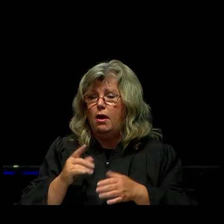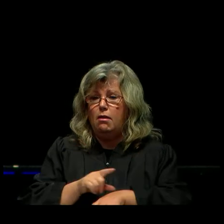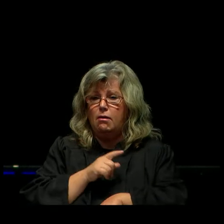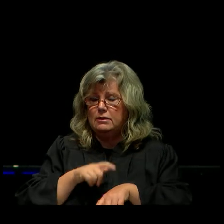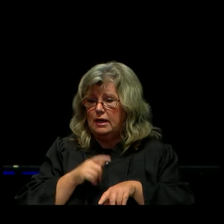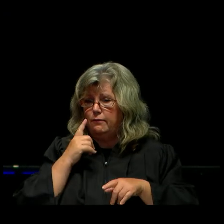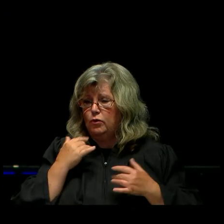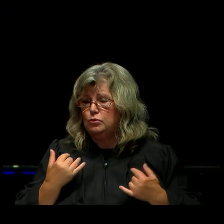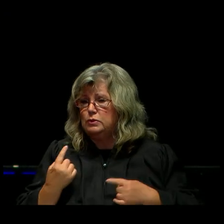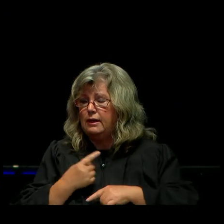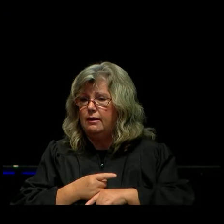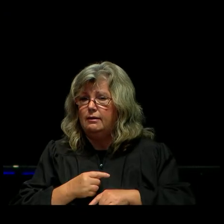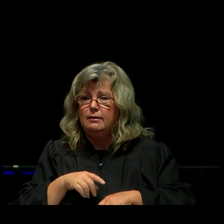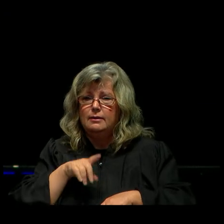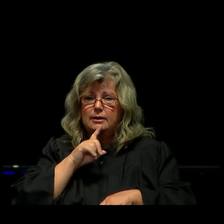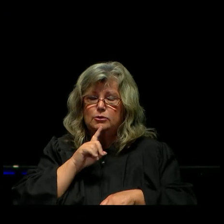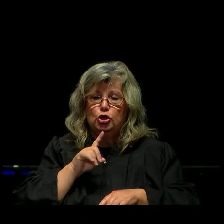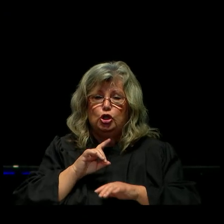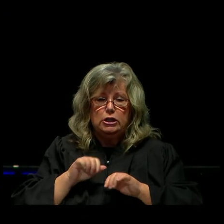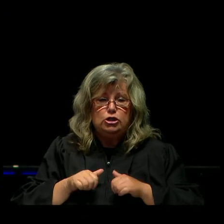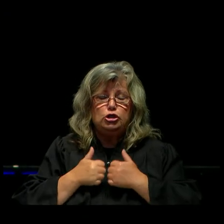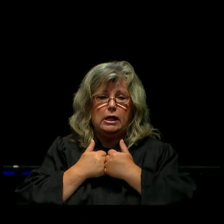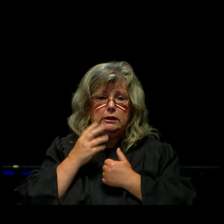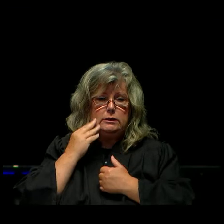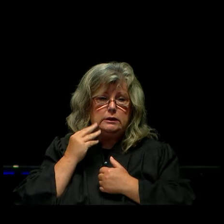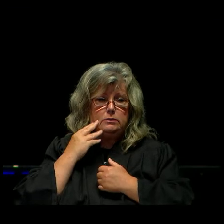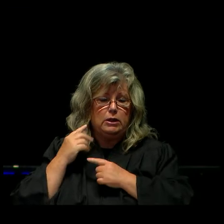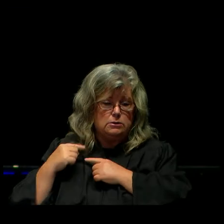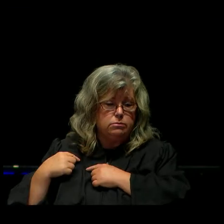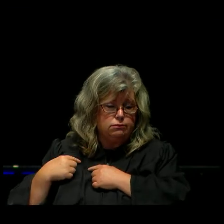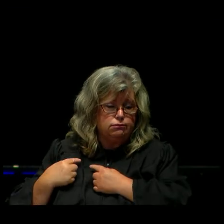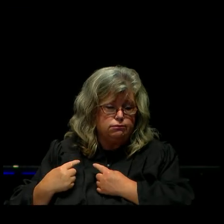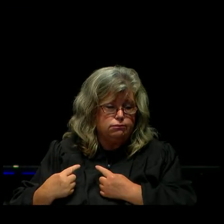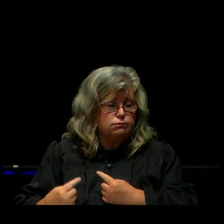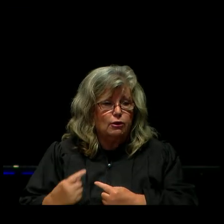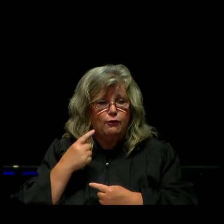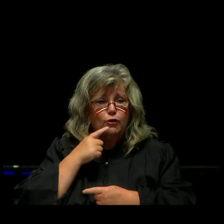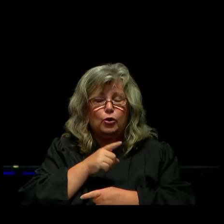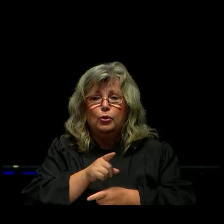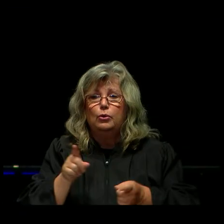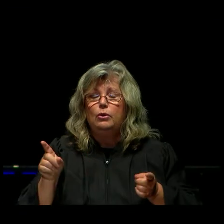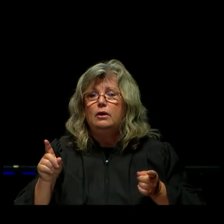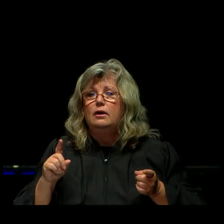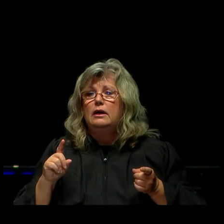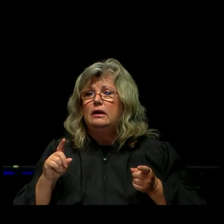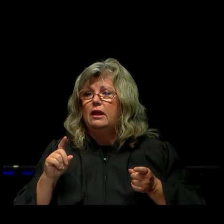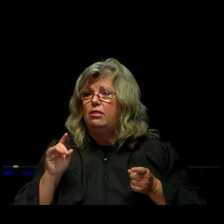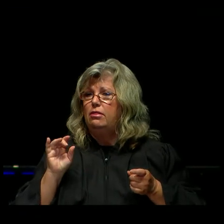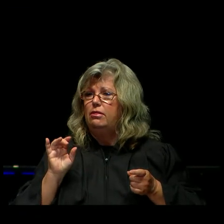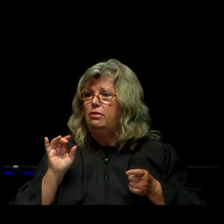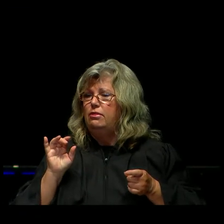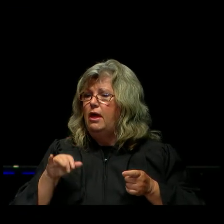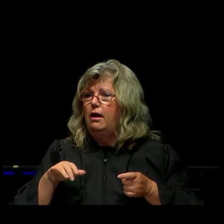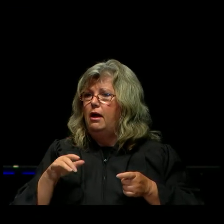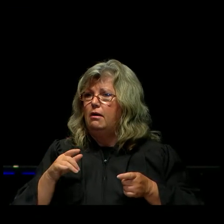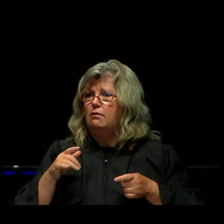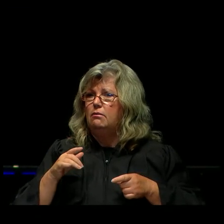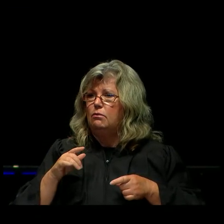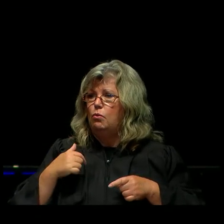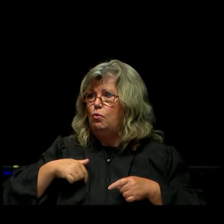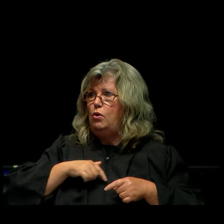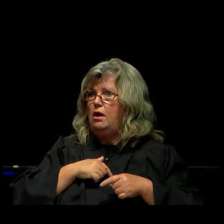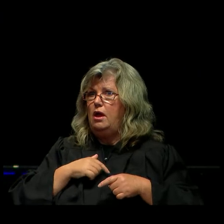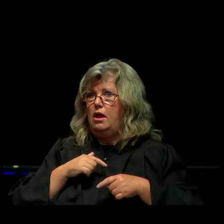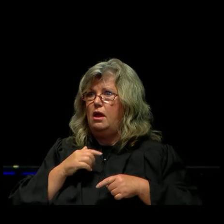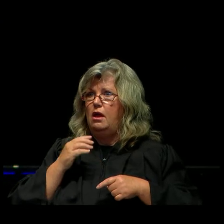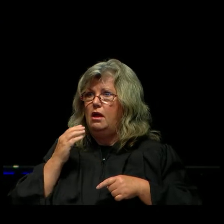been, I'm sure, a challenging journey in many ways for you, and that's something that all of us up here and all